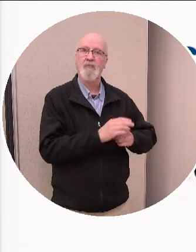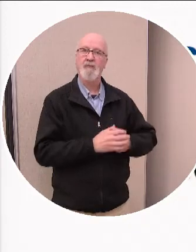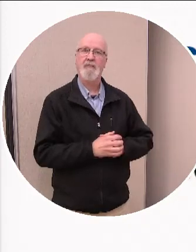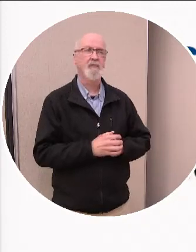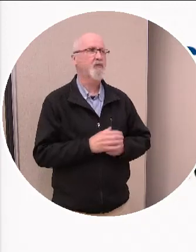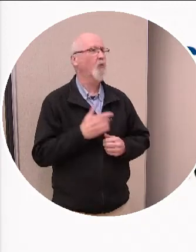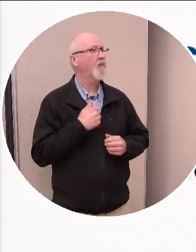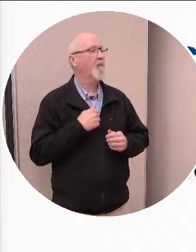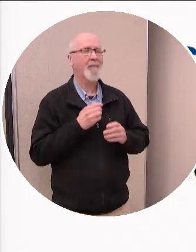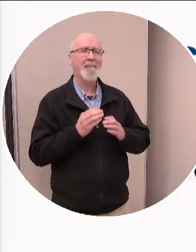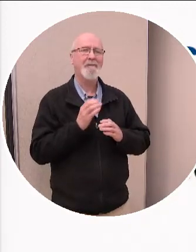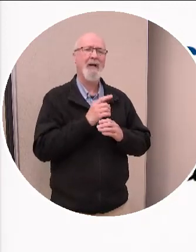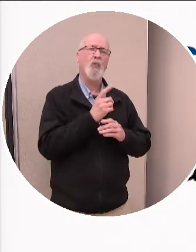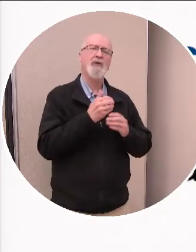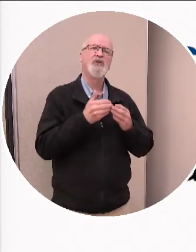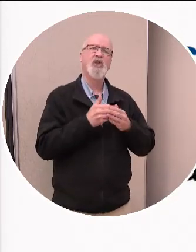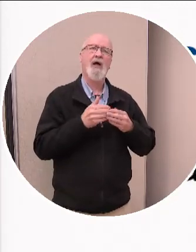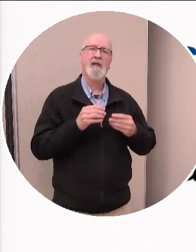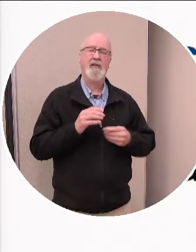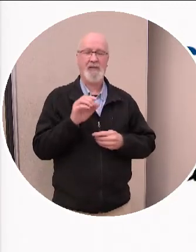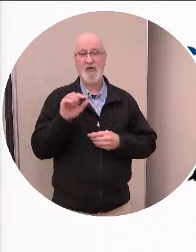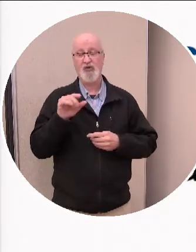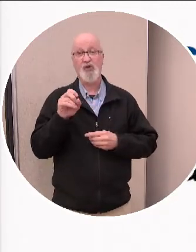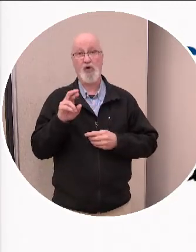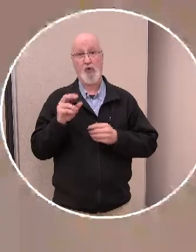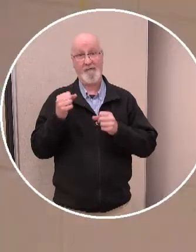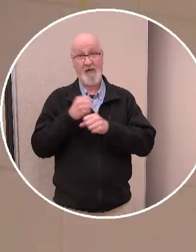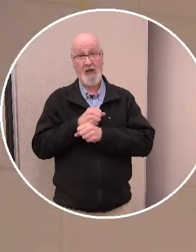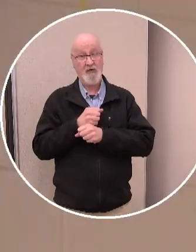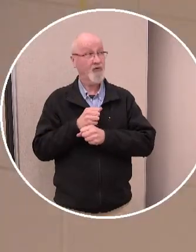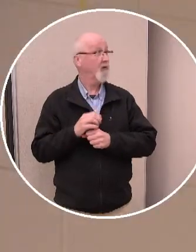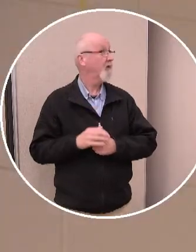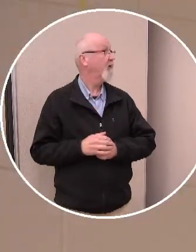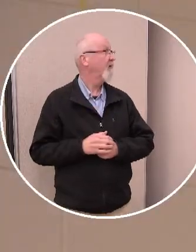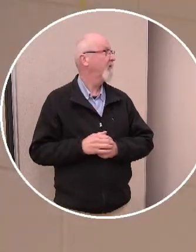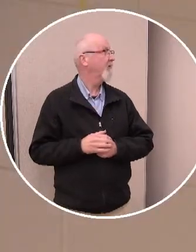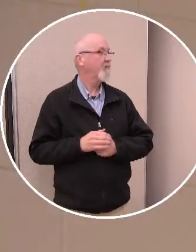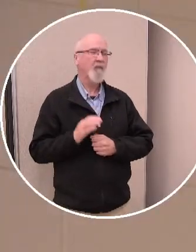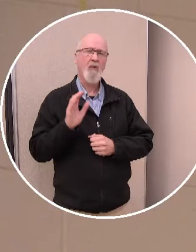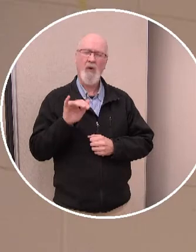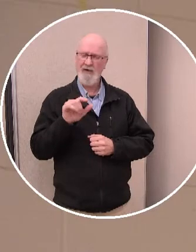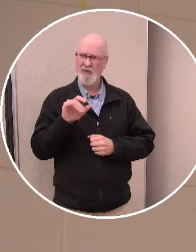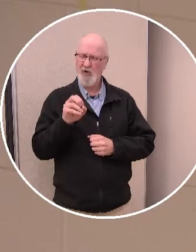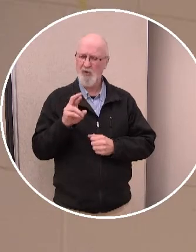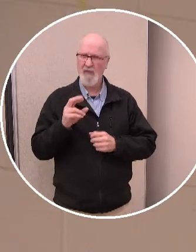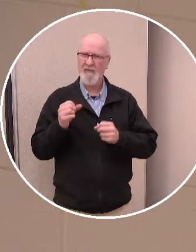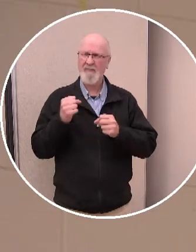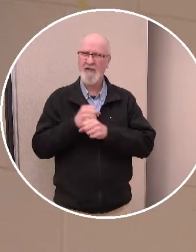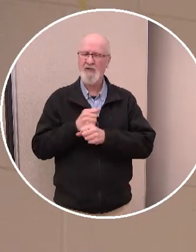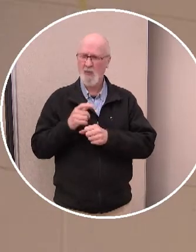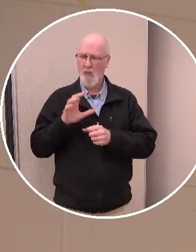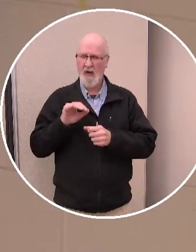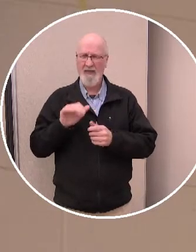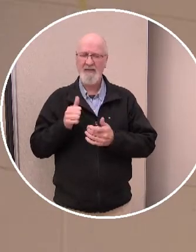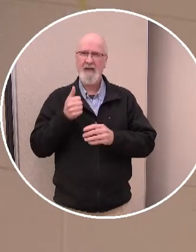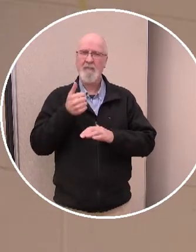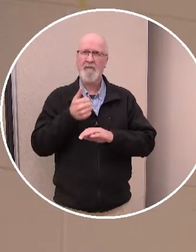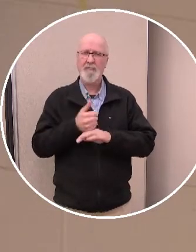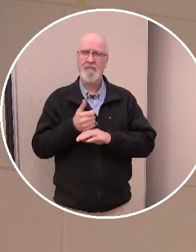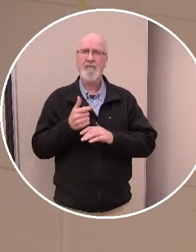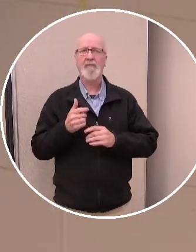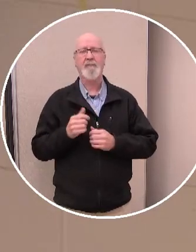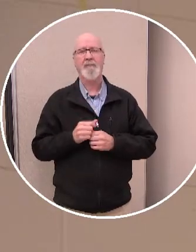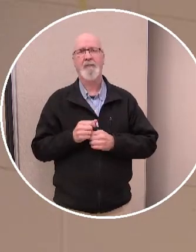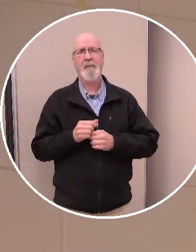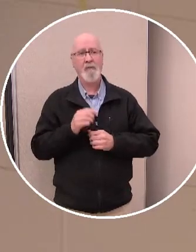Go back one. Gender-based violence committees. A district-wide gender-based violence committee is also in place and actively